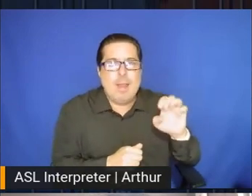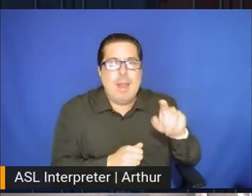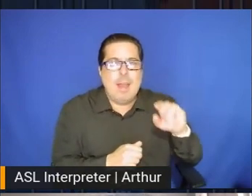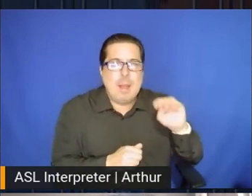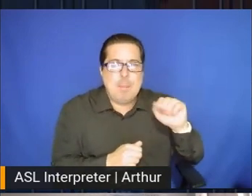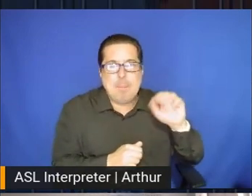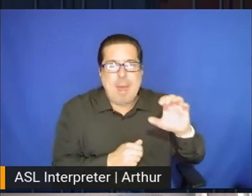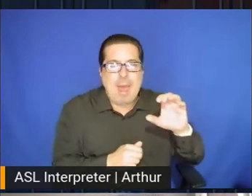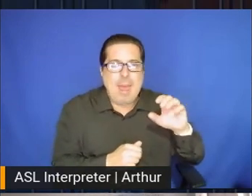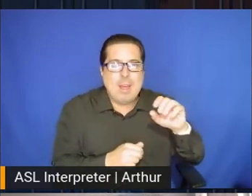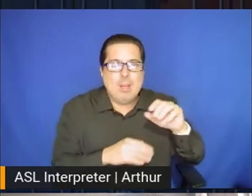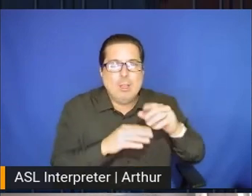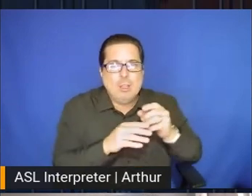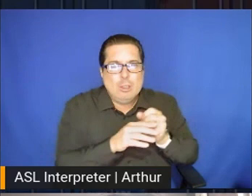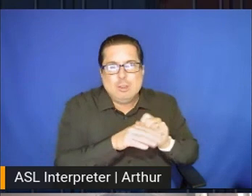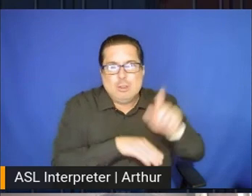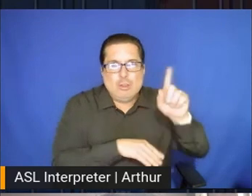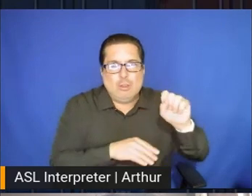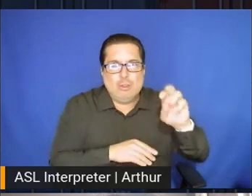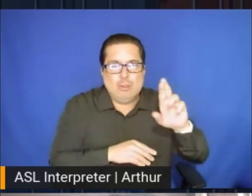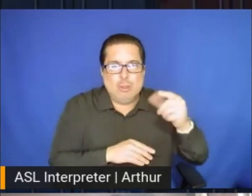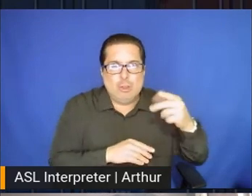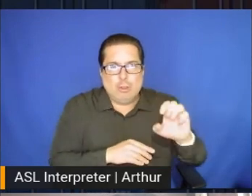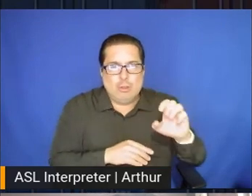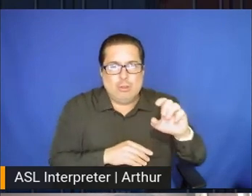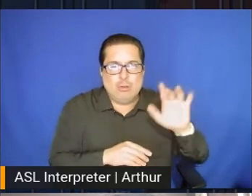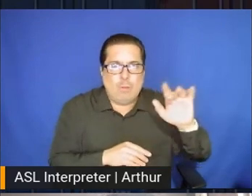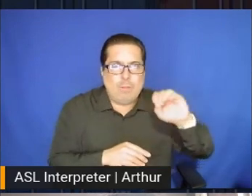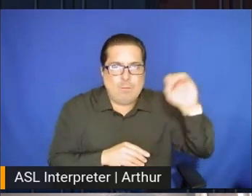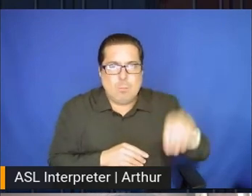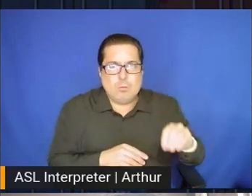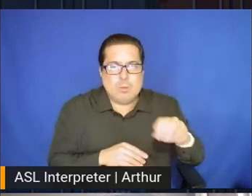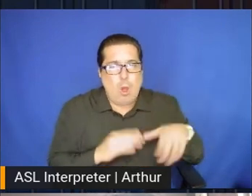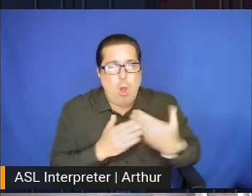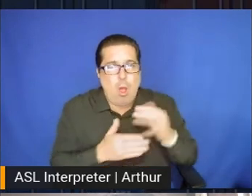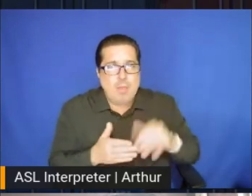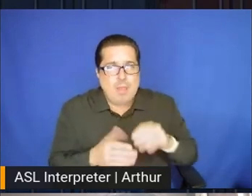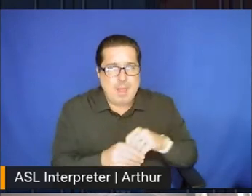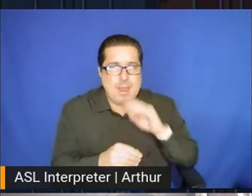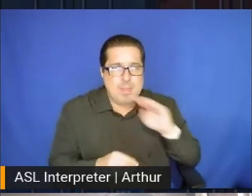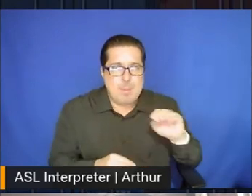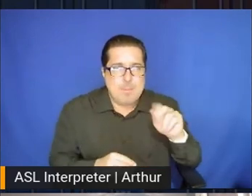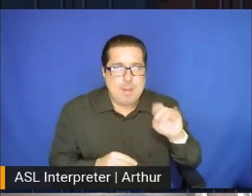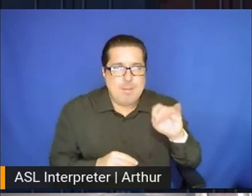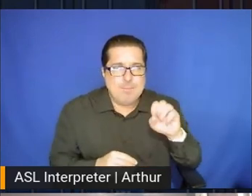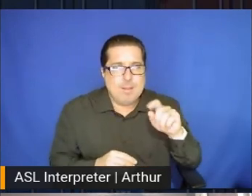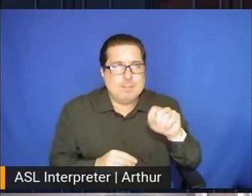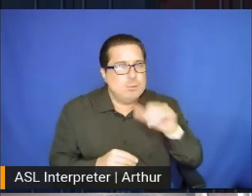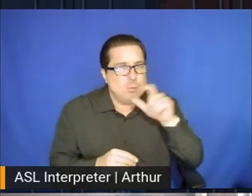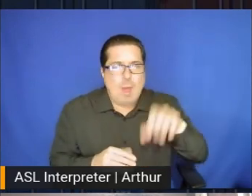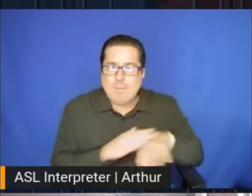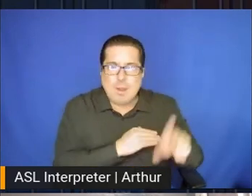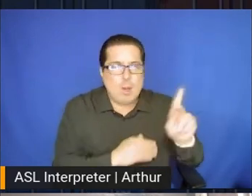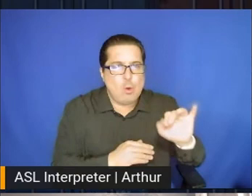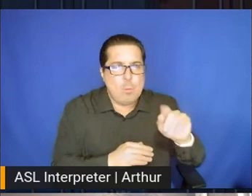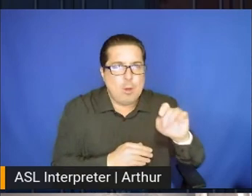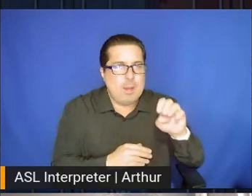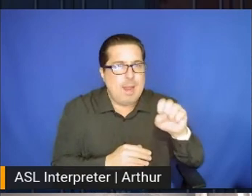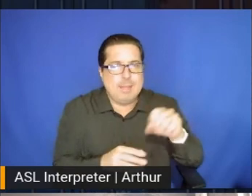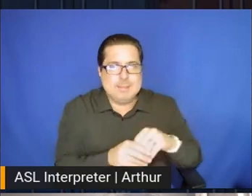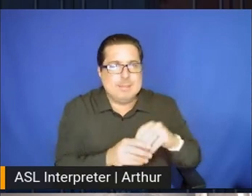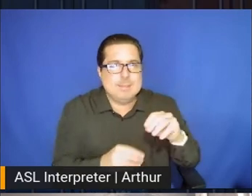right? So all of that stuff is surfaced in the manifest, and you don't have to go into the Kubernetes documentation to understand how